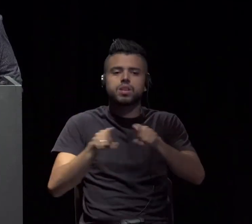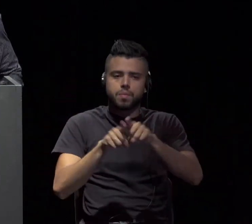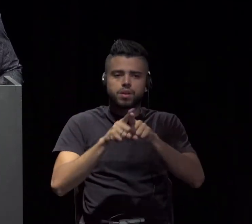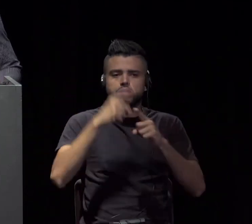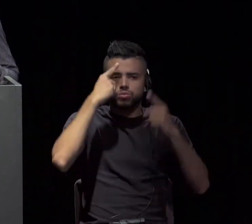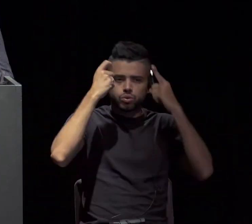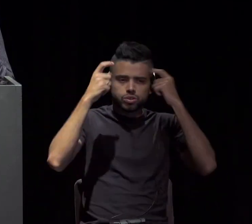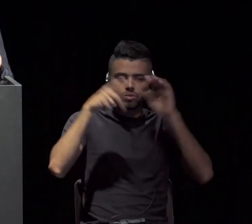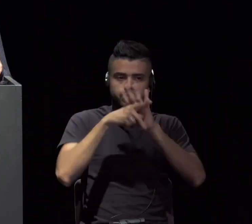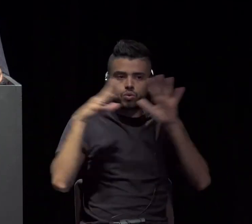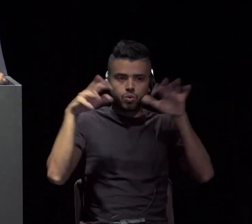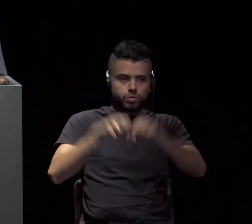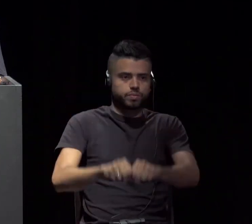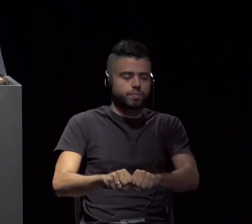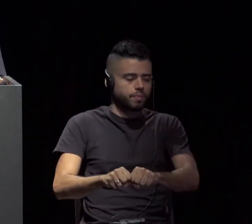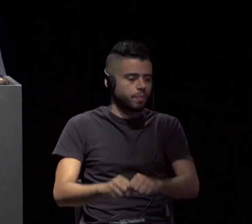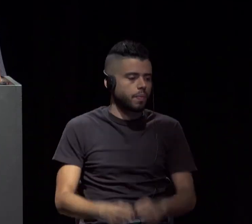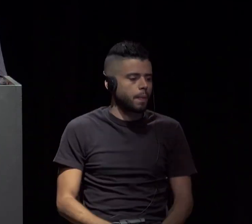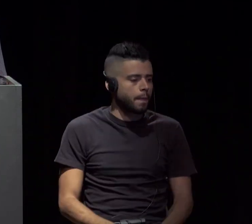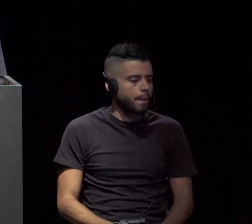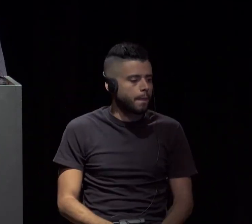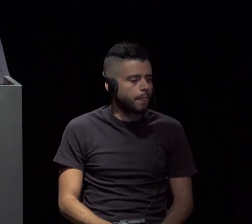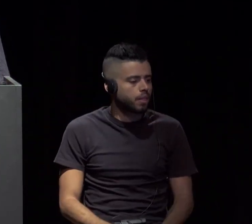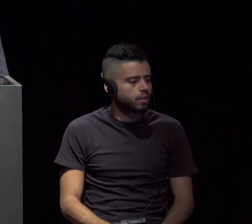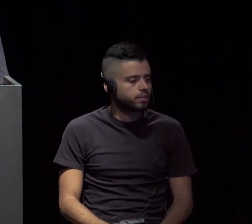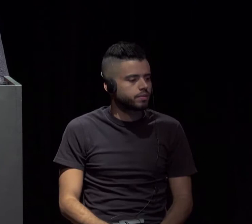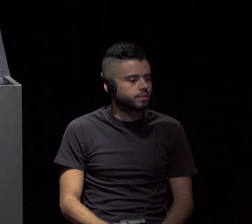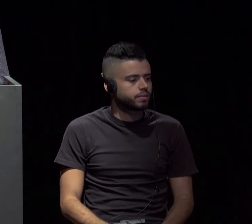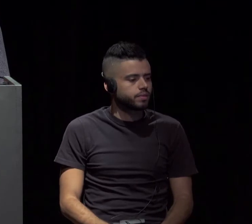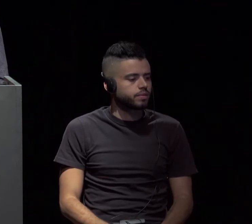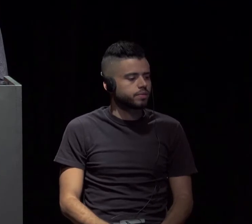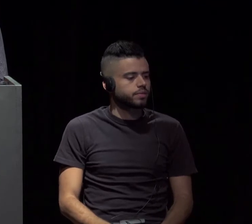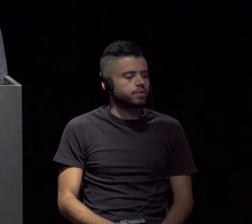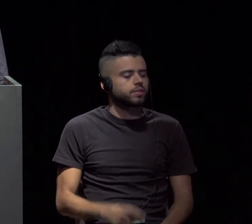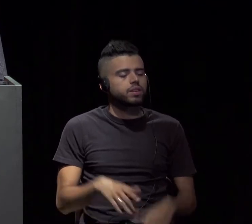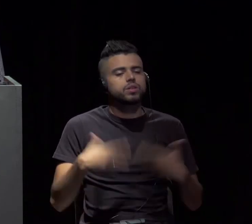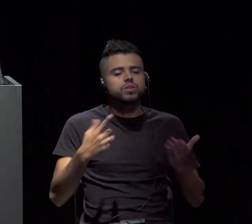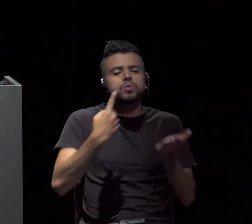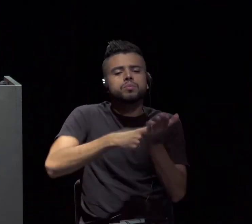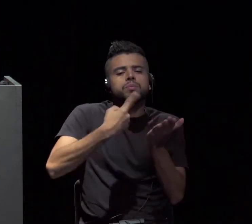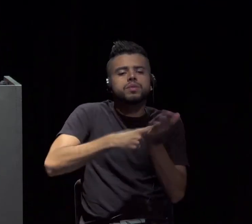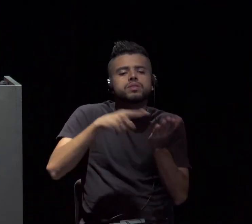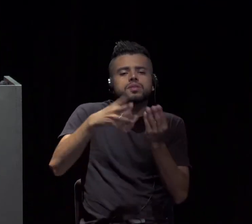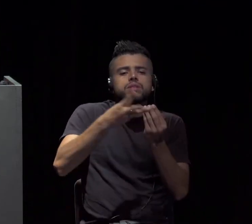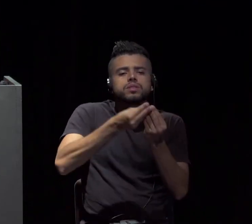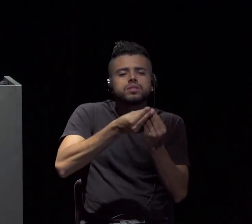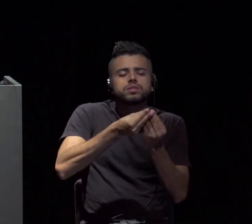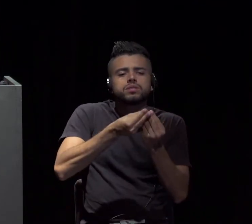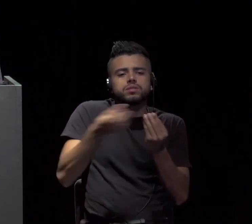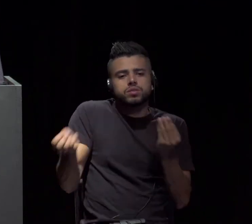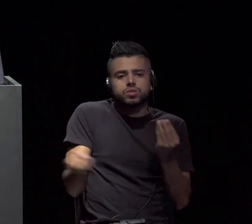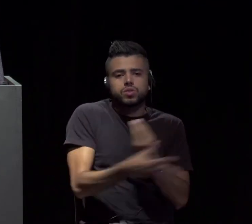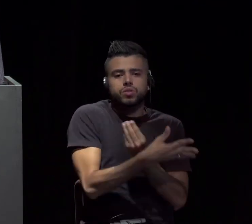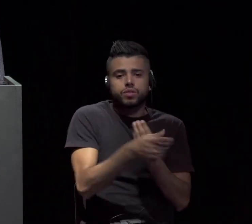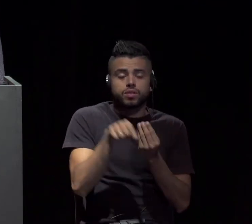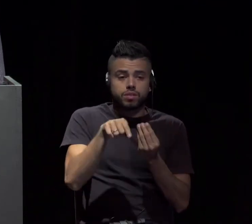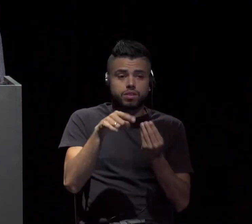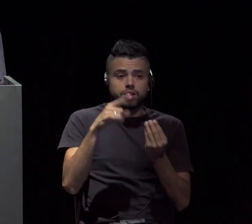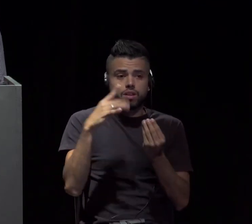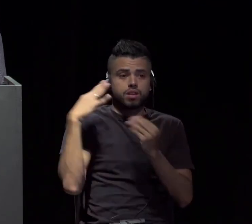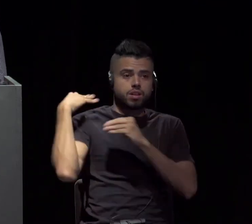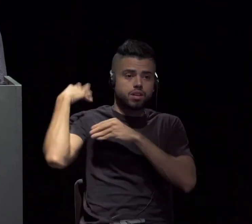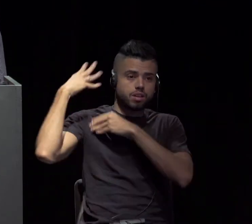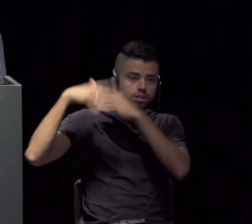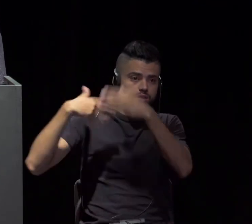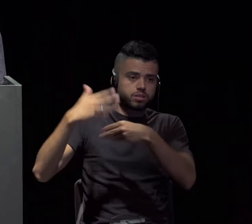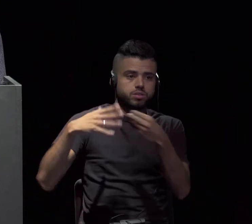His commitment in this new work to the question of cultural inheritance quite evident in the earlier work, it